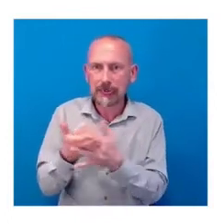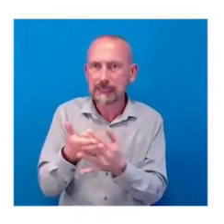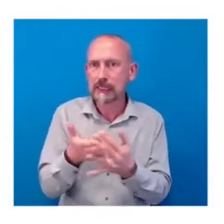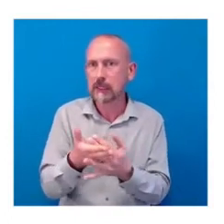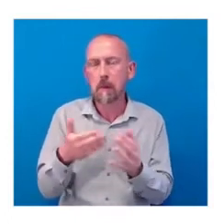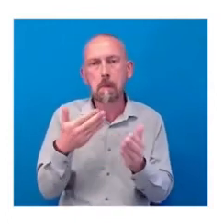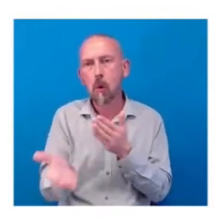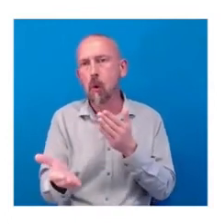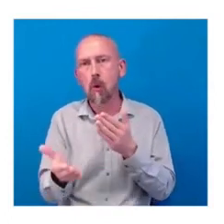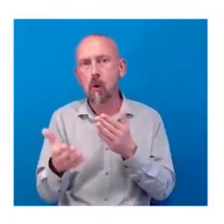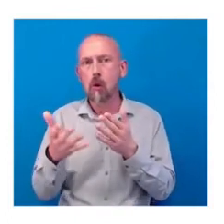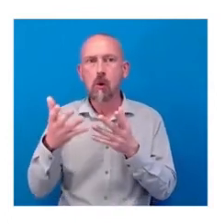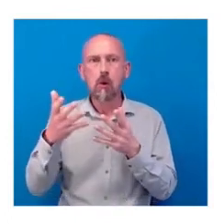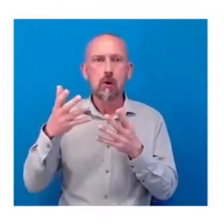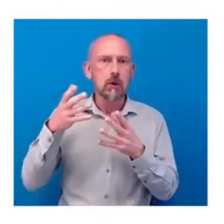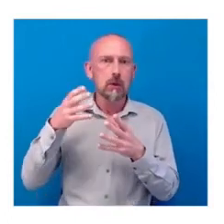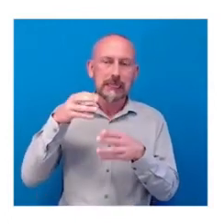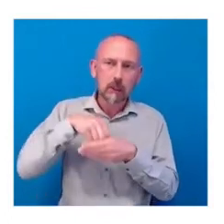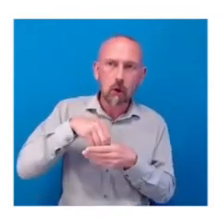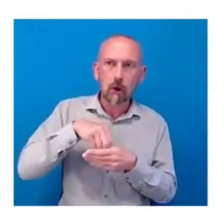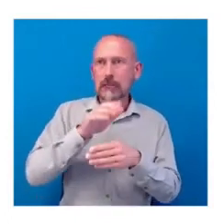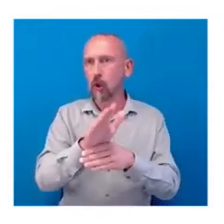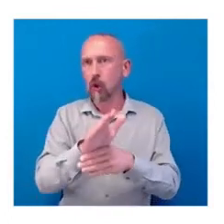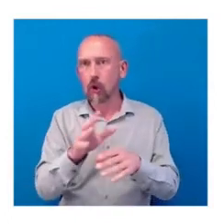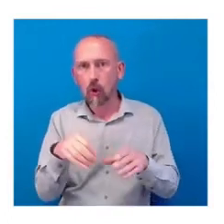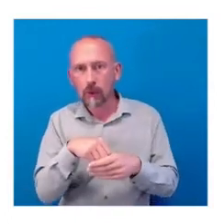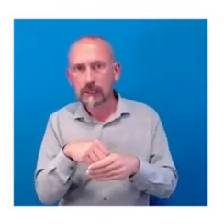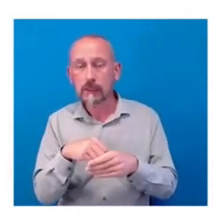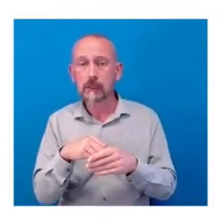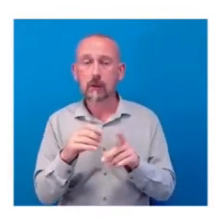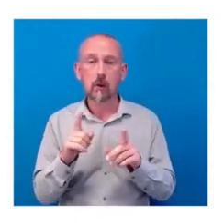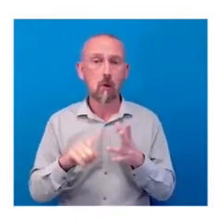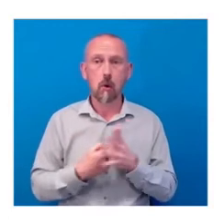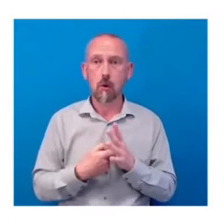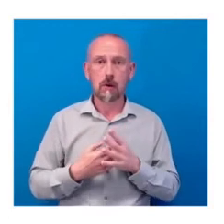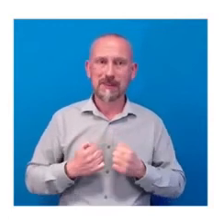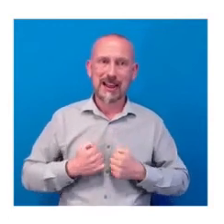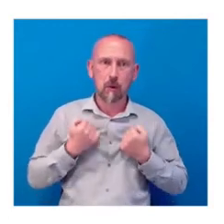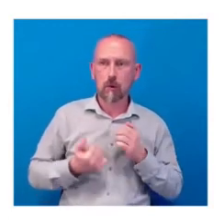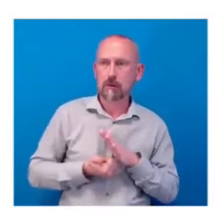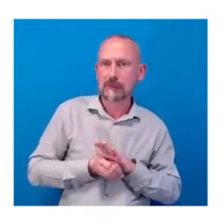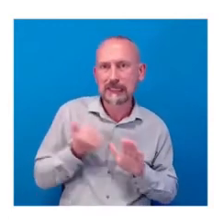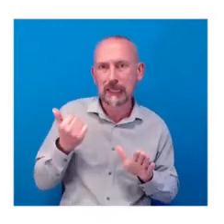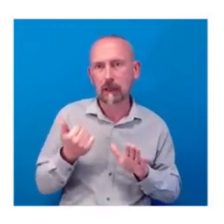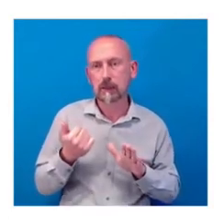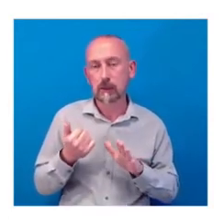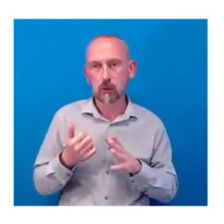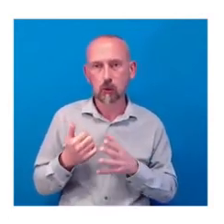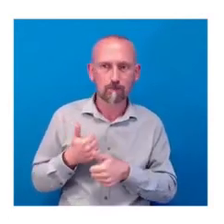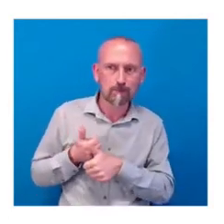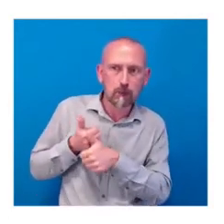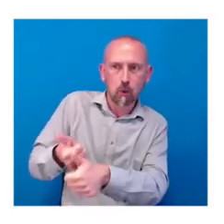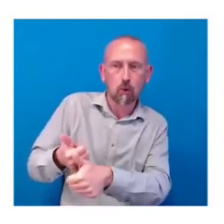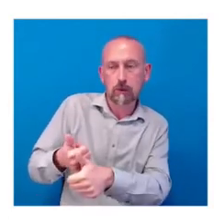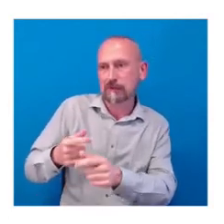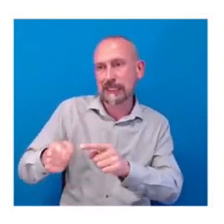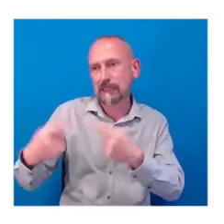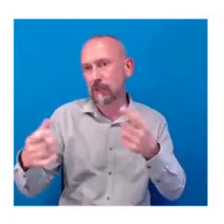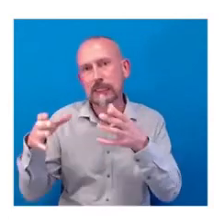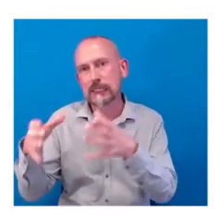content, or lending our expertise in accessibility to colleagues in other teams like product teams or marketing